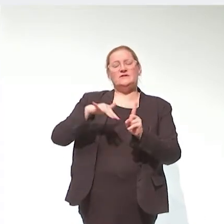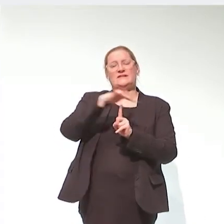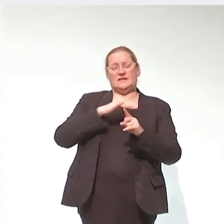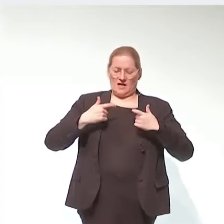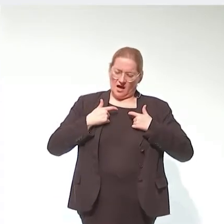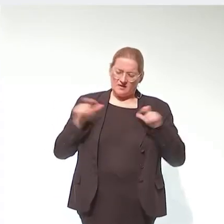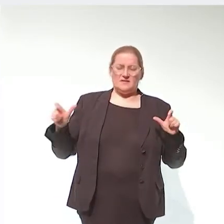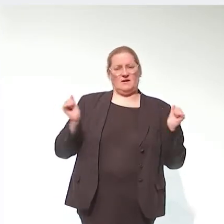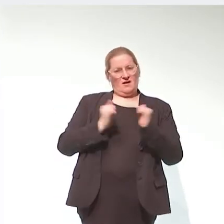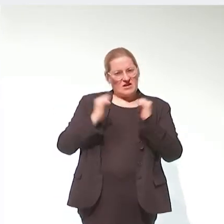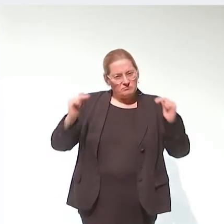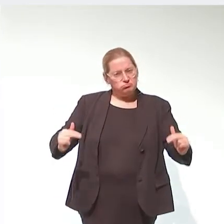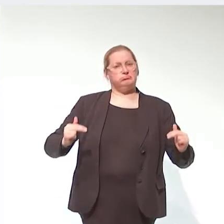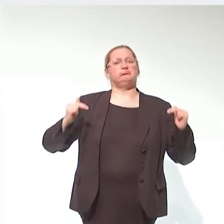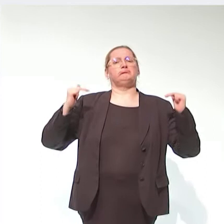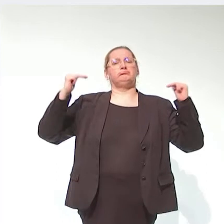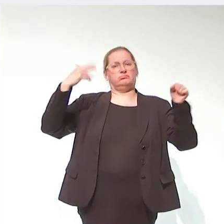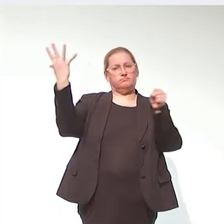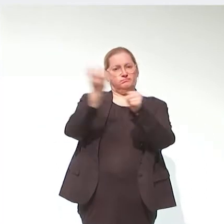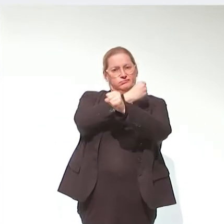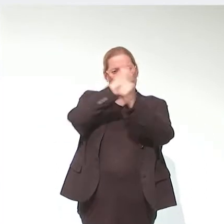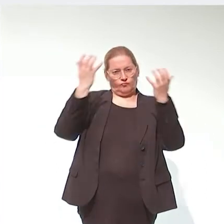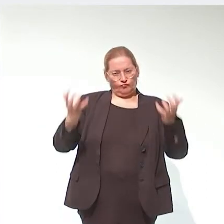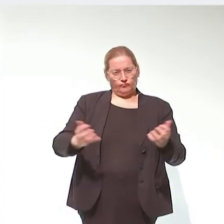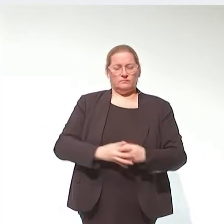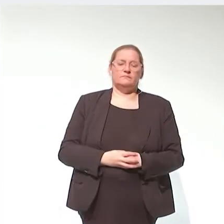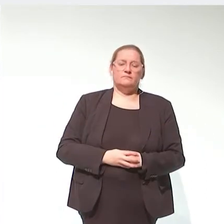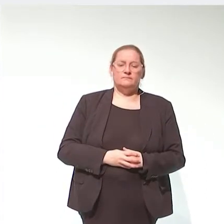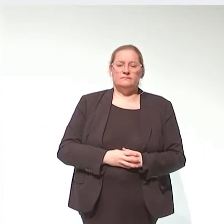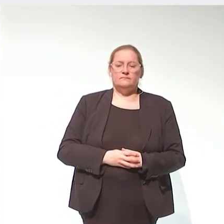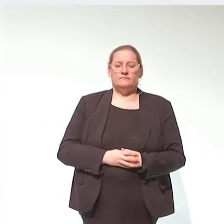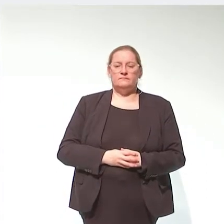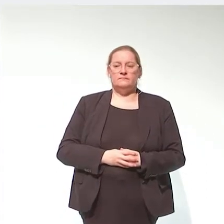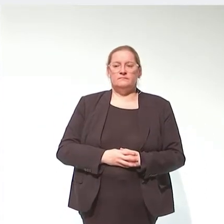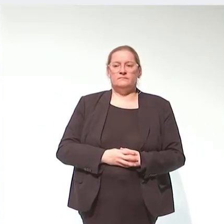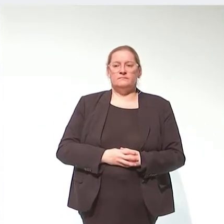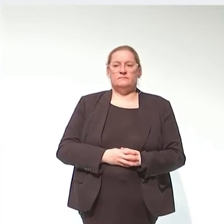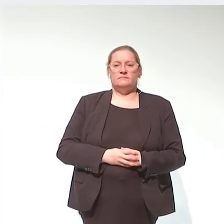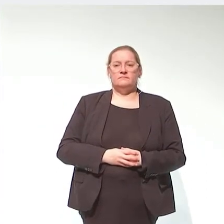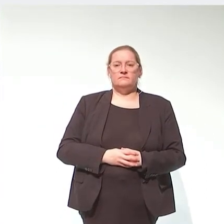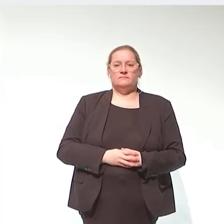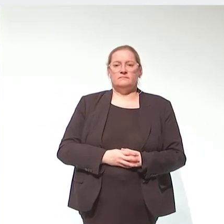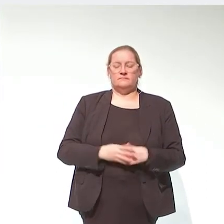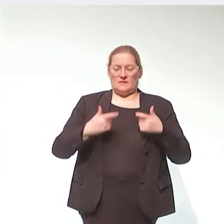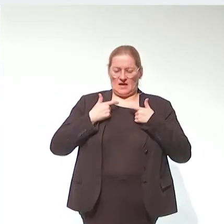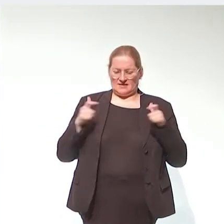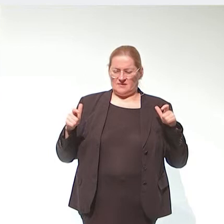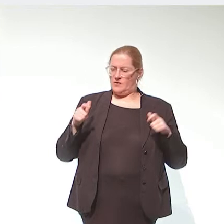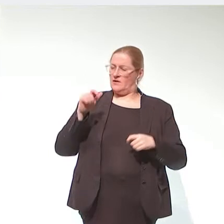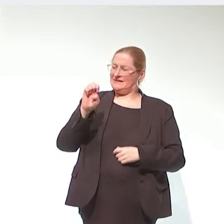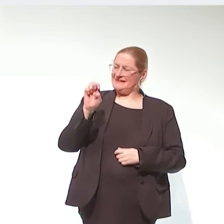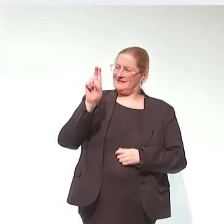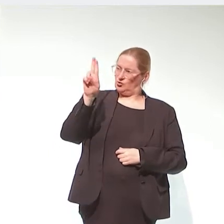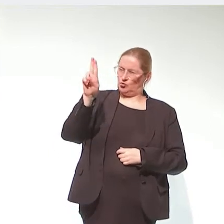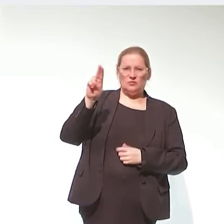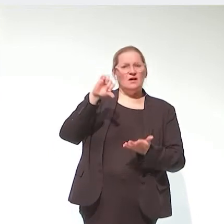New Bauhaus, the accessible EU, the urban mobility, to ensure that the European